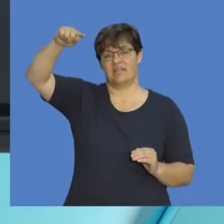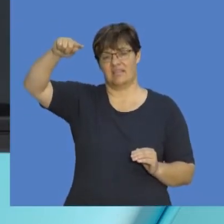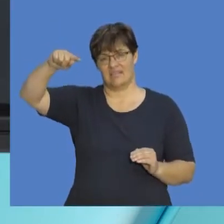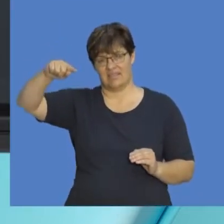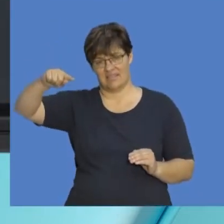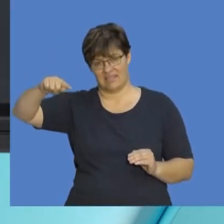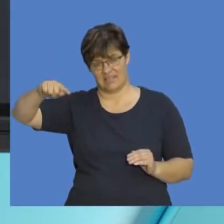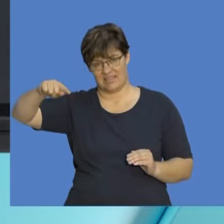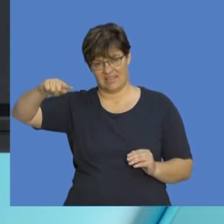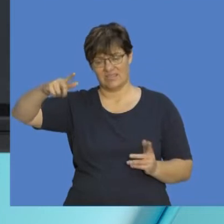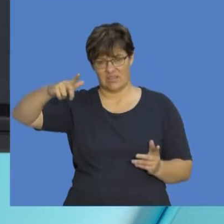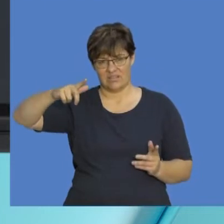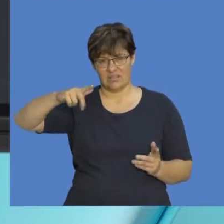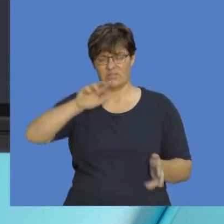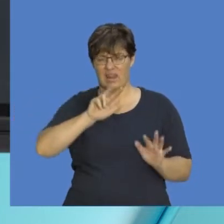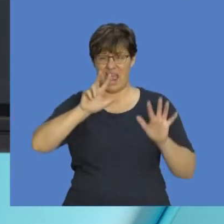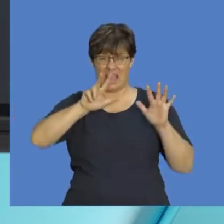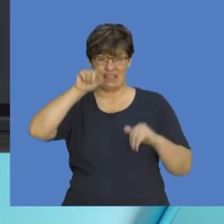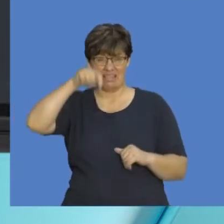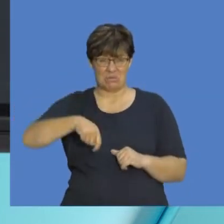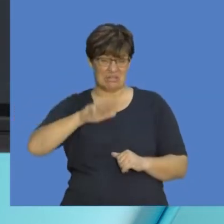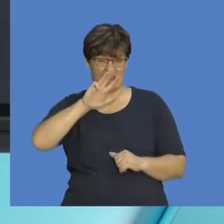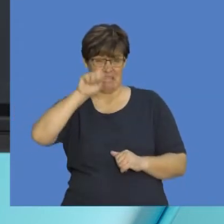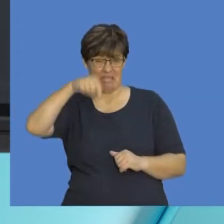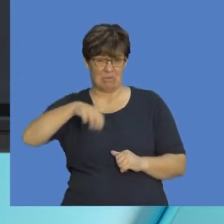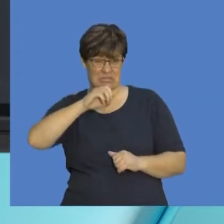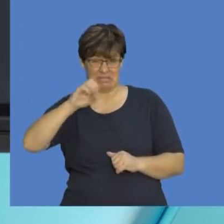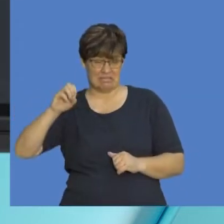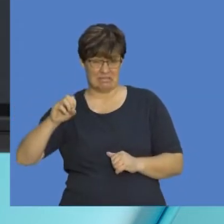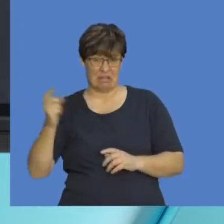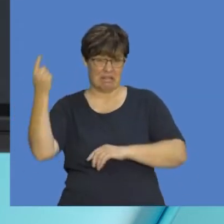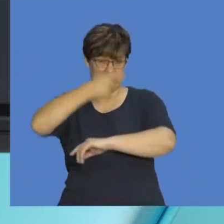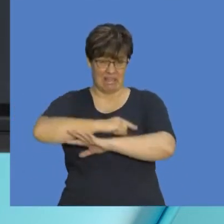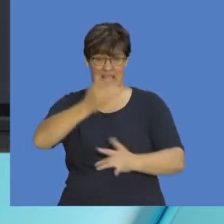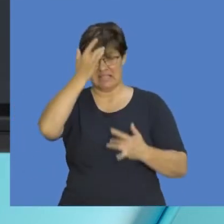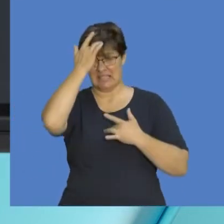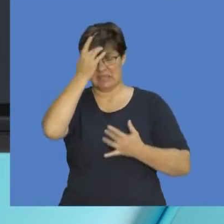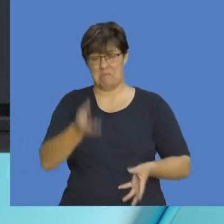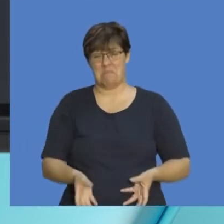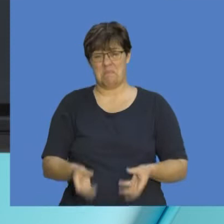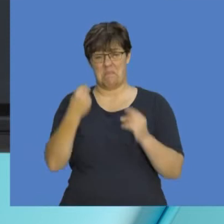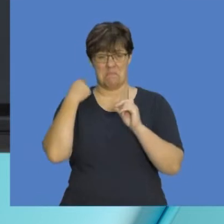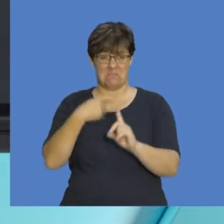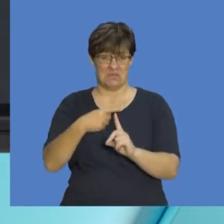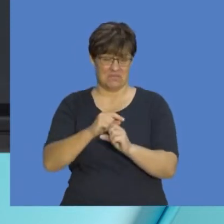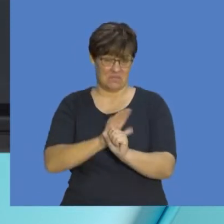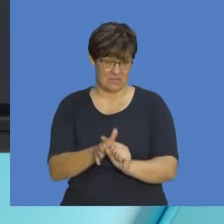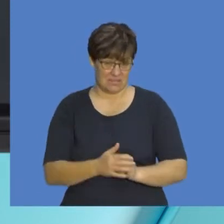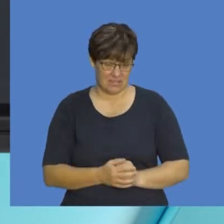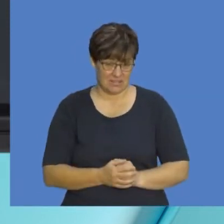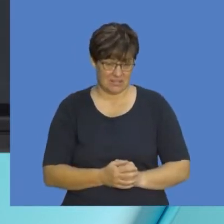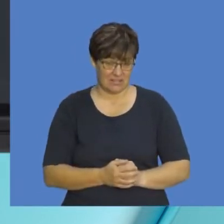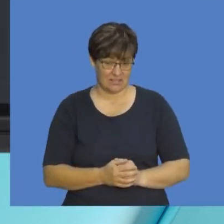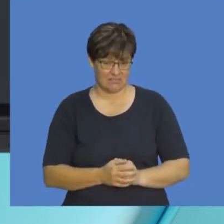wave. A second wave when we recorded about 8,000 to 9,000 daily cases, a second wave was